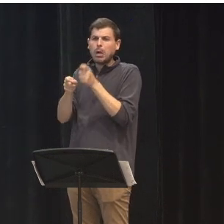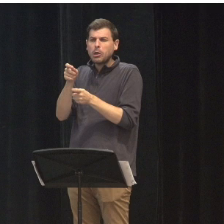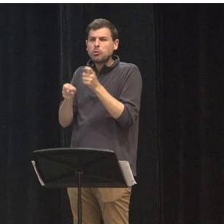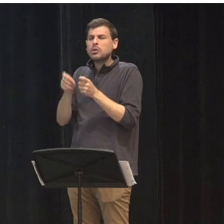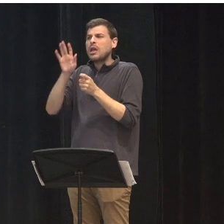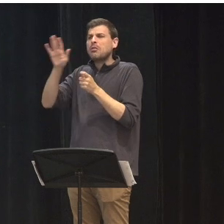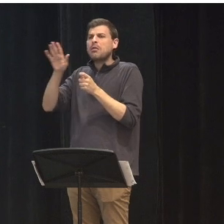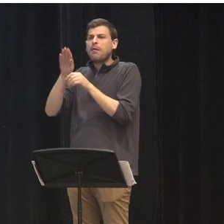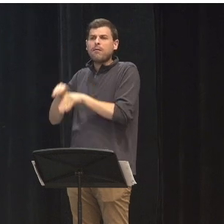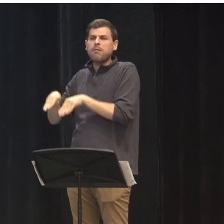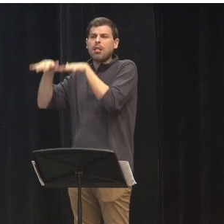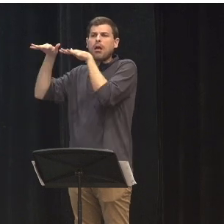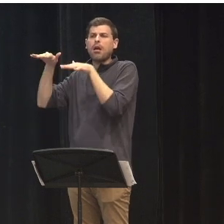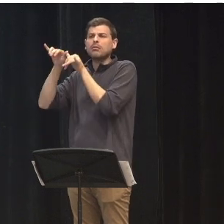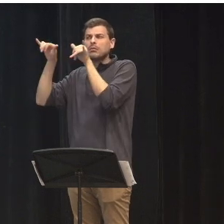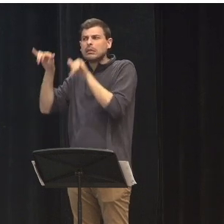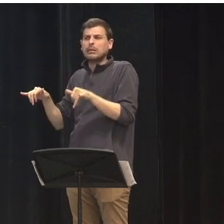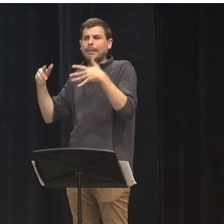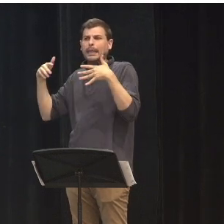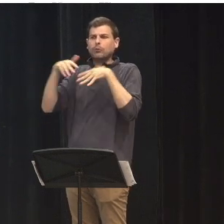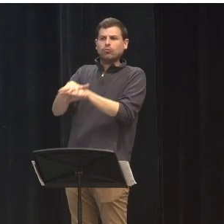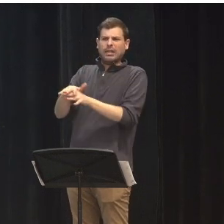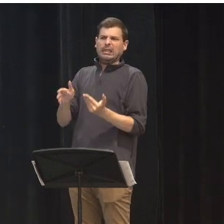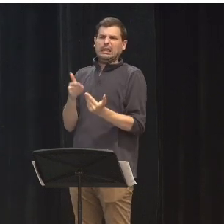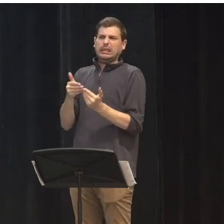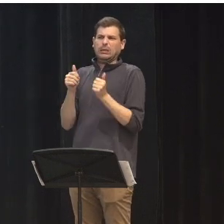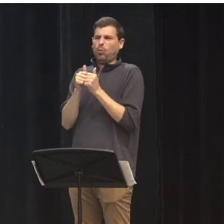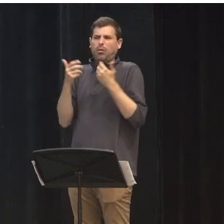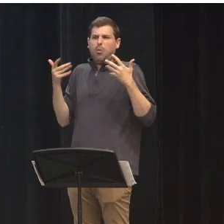integrating the flood system into existing views. And you'll see